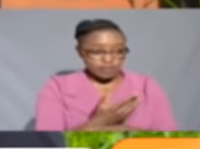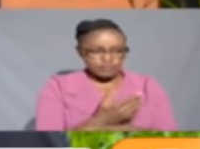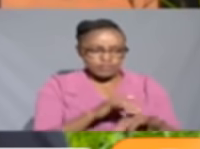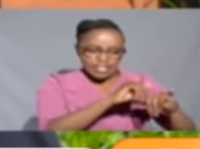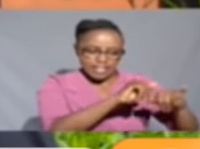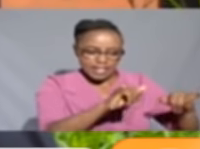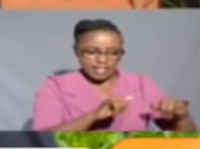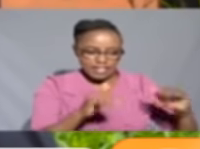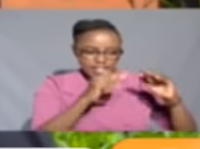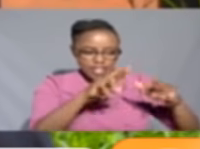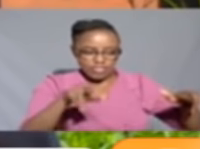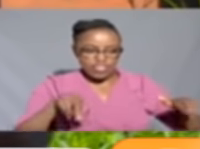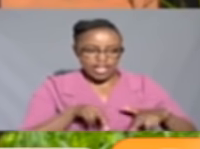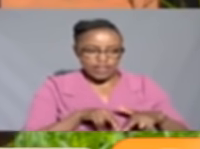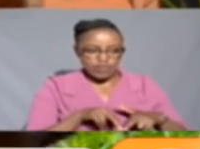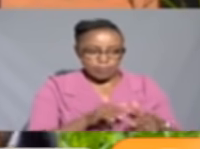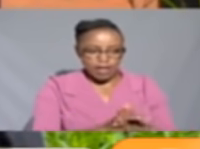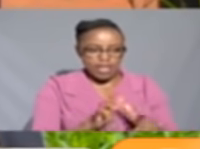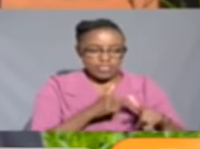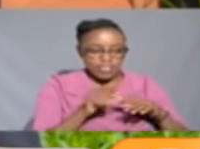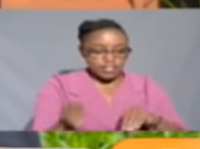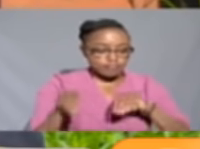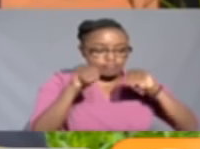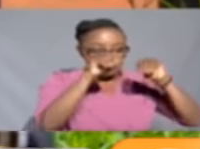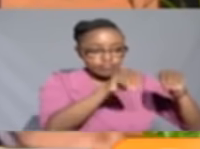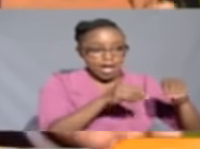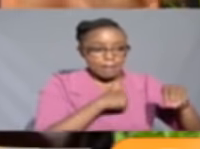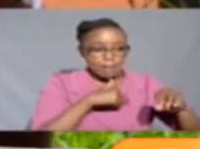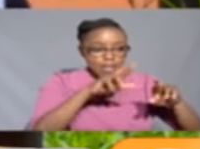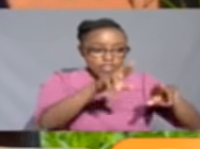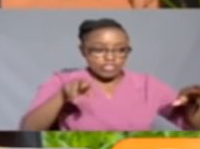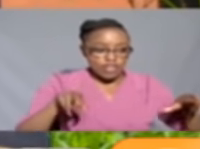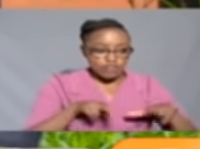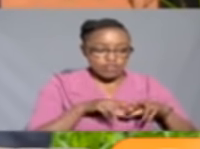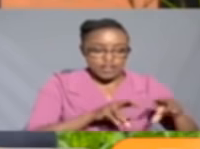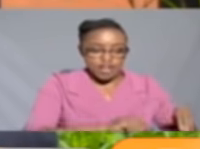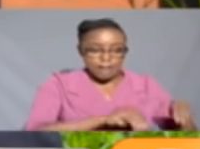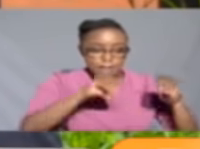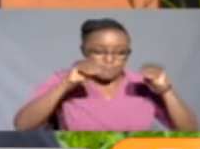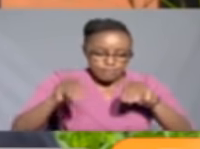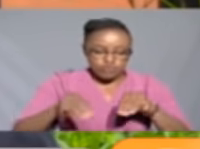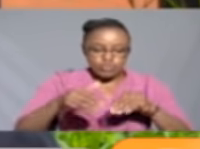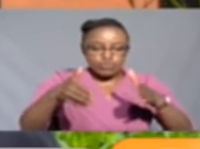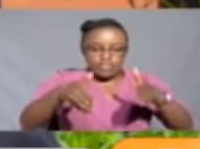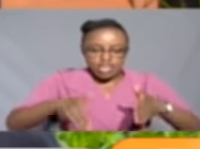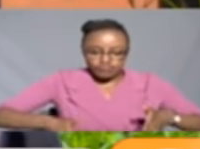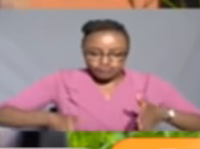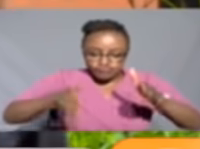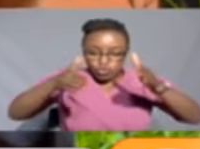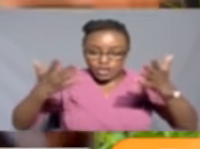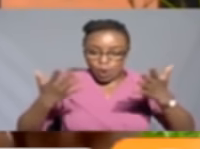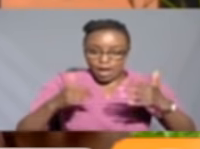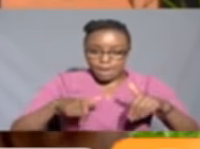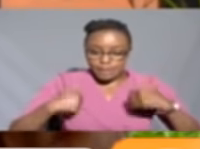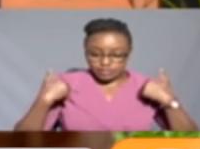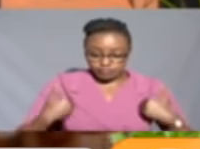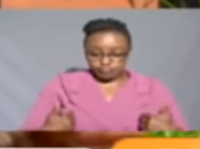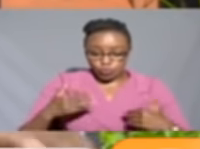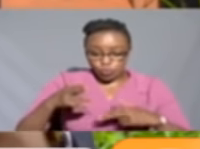that room and then transferred me into the room and moved her to the corridor where I was. My